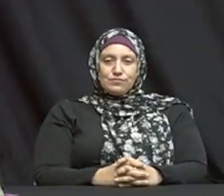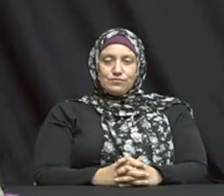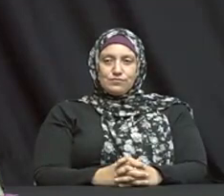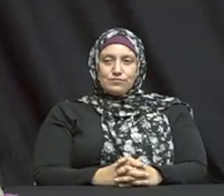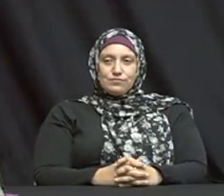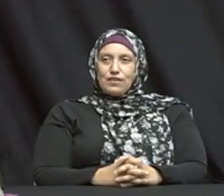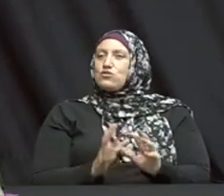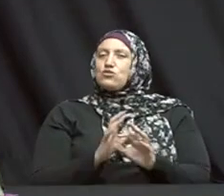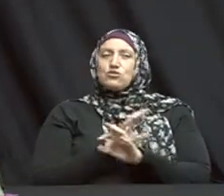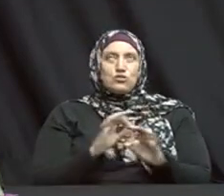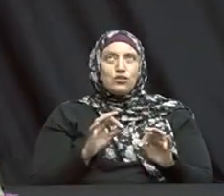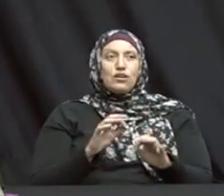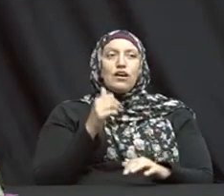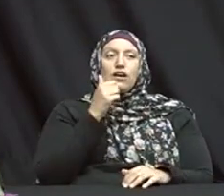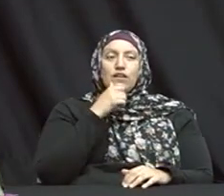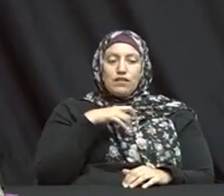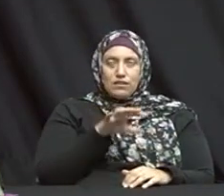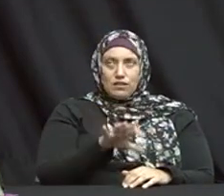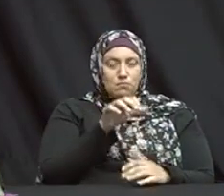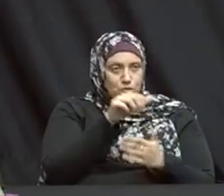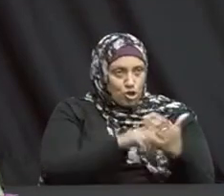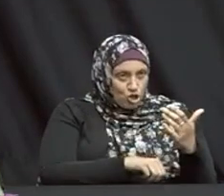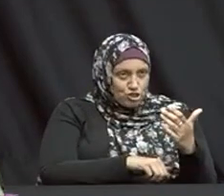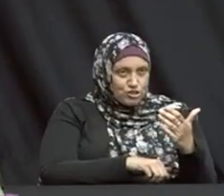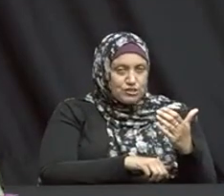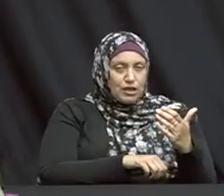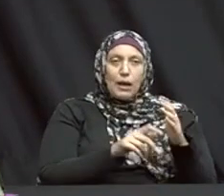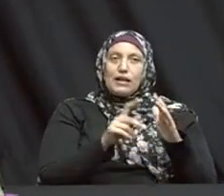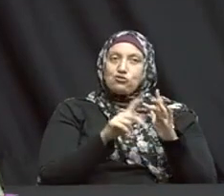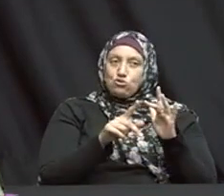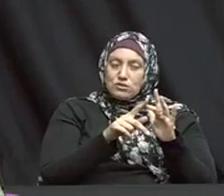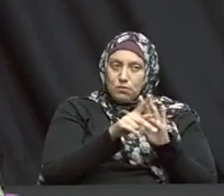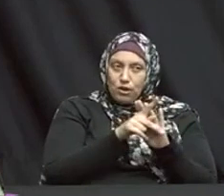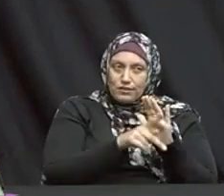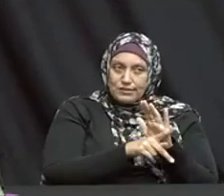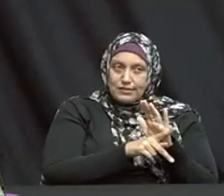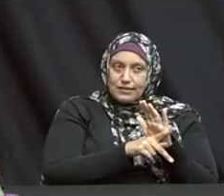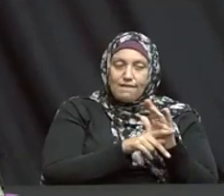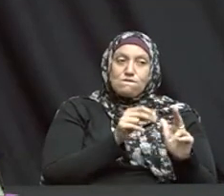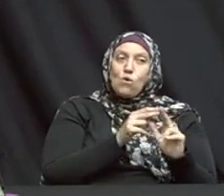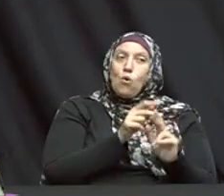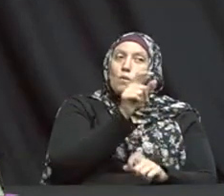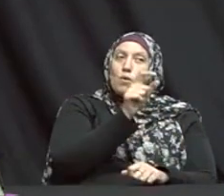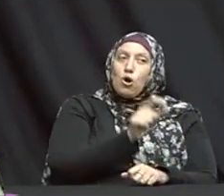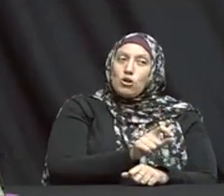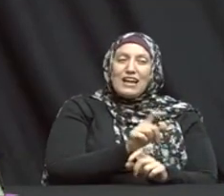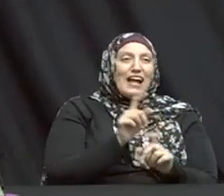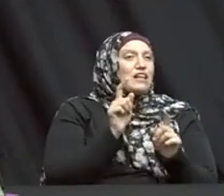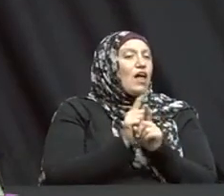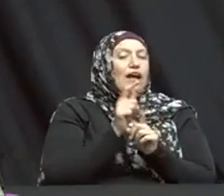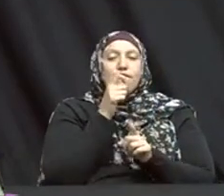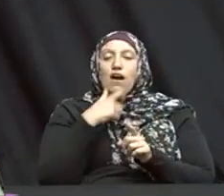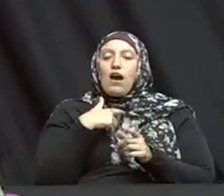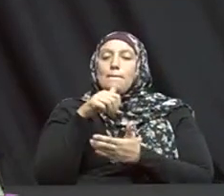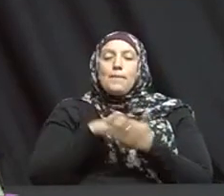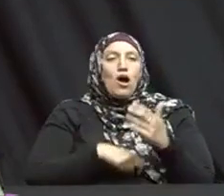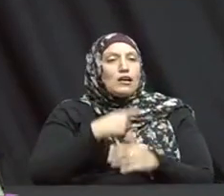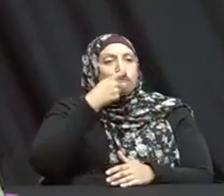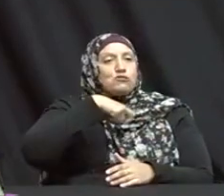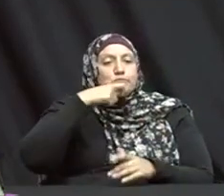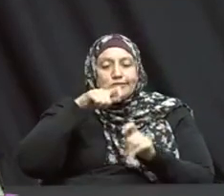chips for a particular person, but saying you can't open those chips and eat them until after my death. I don't